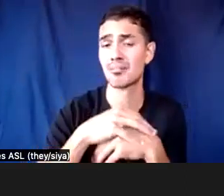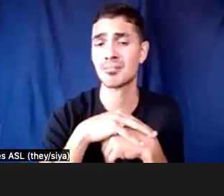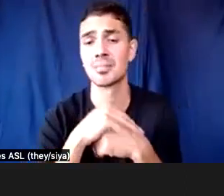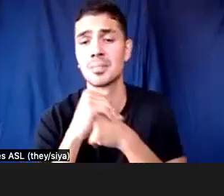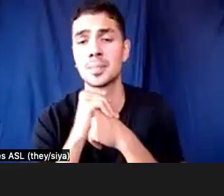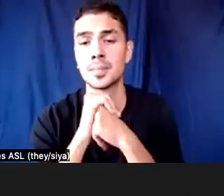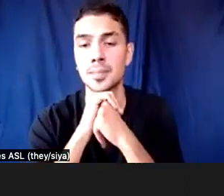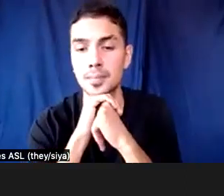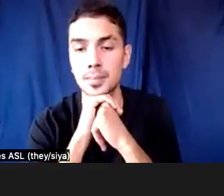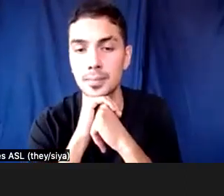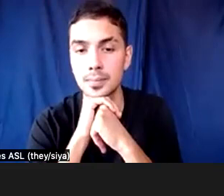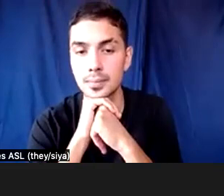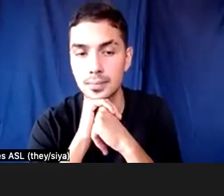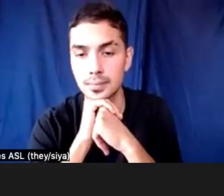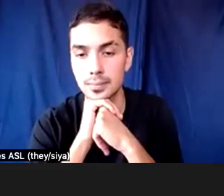Thank you.